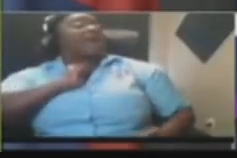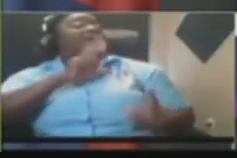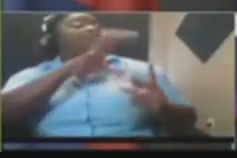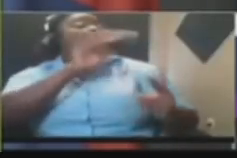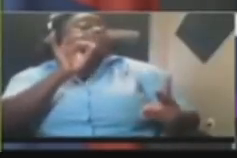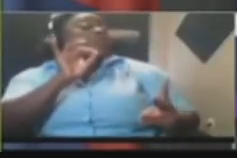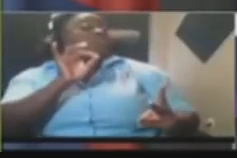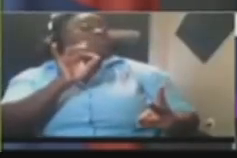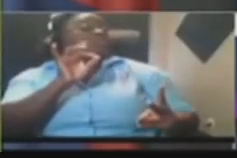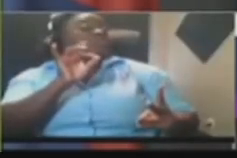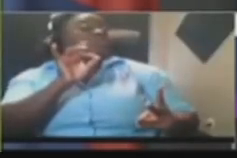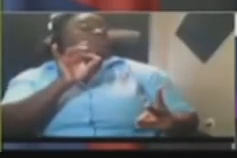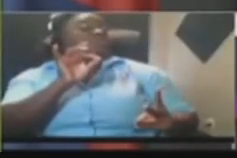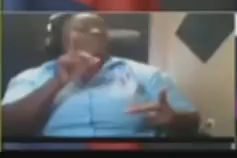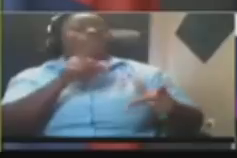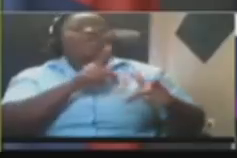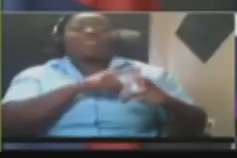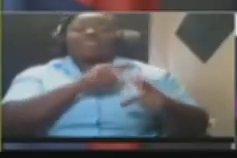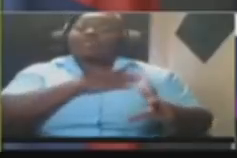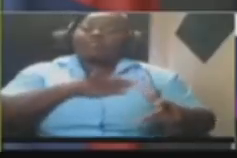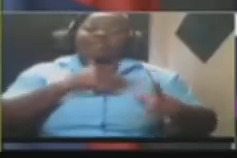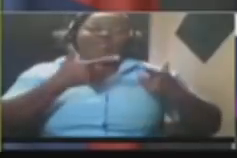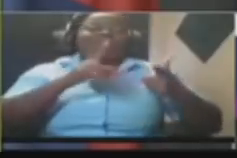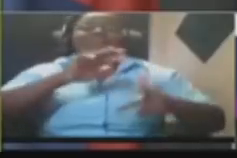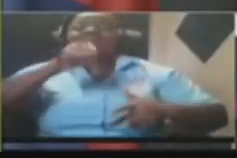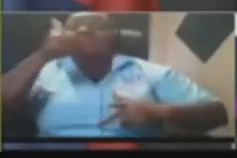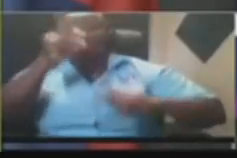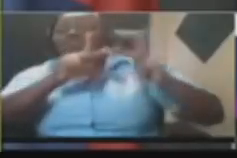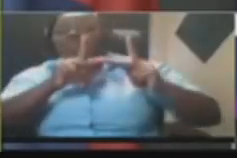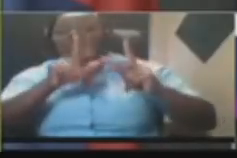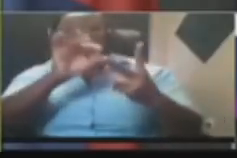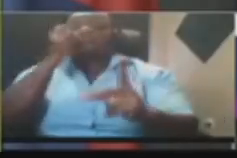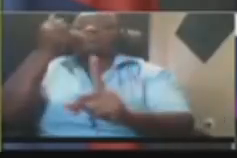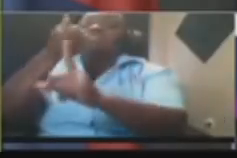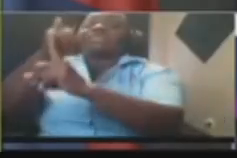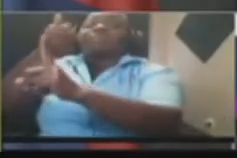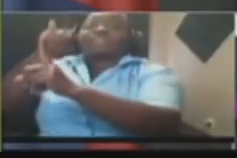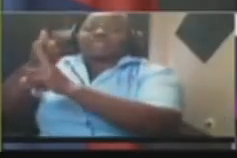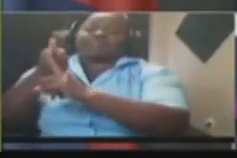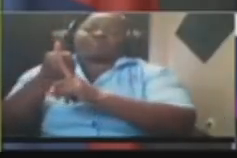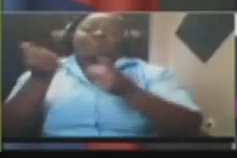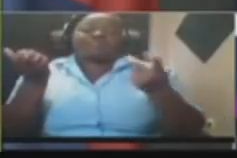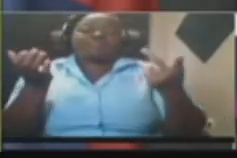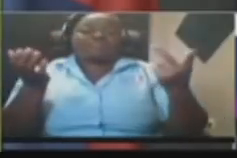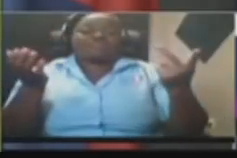that right to other people to make their choice.